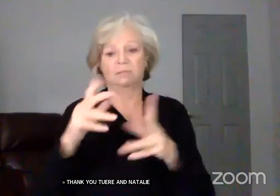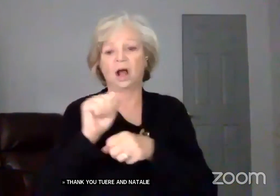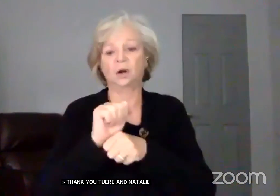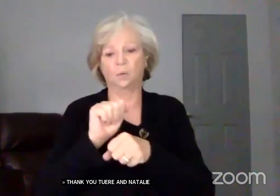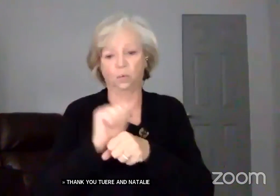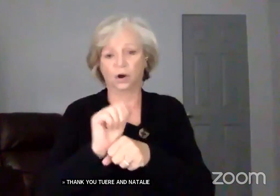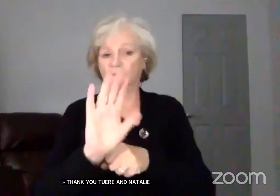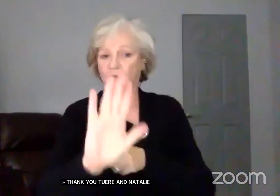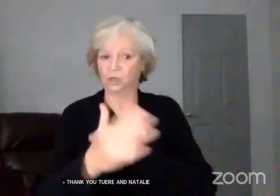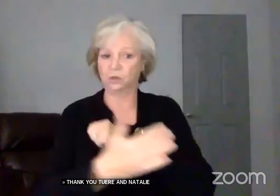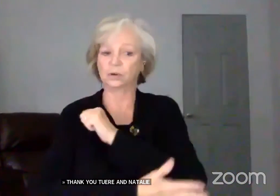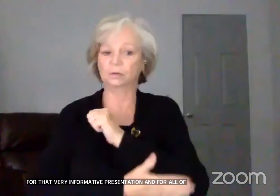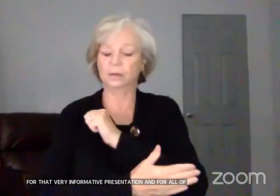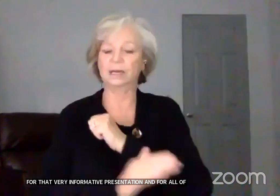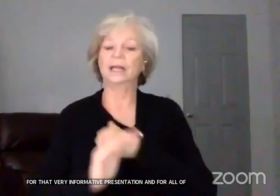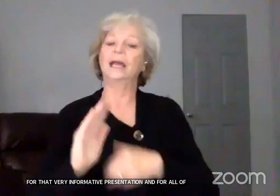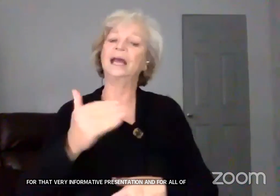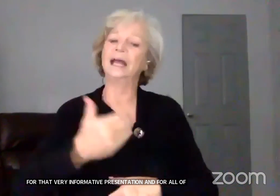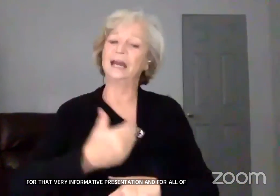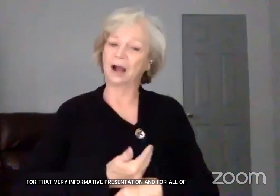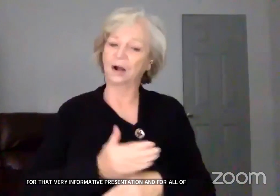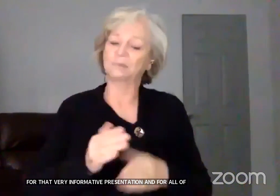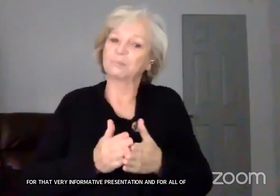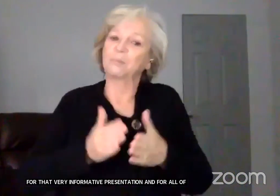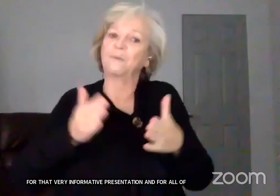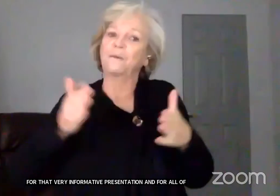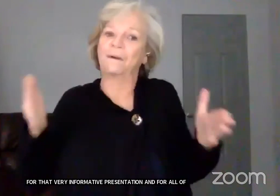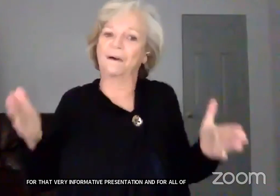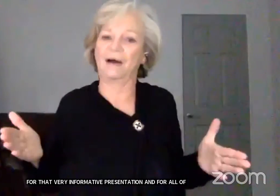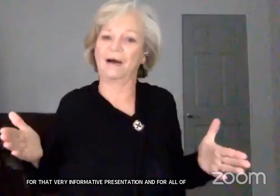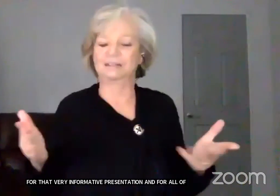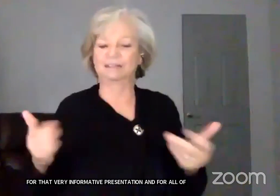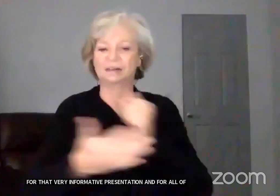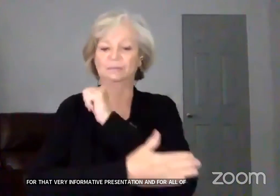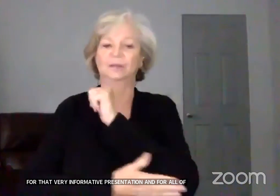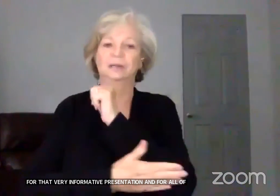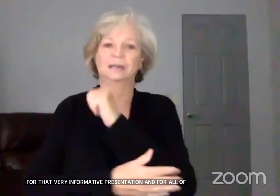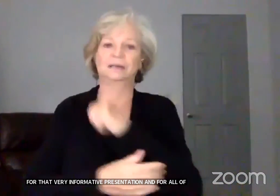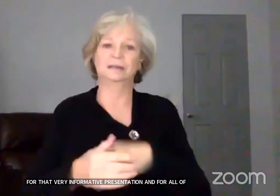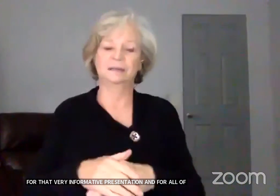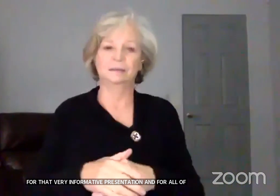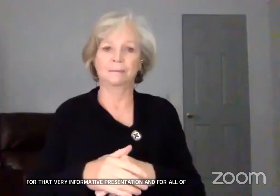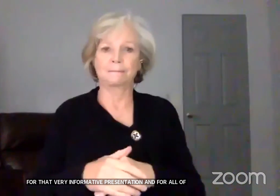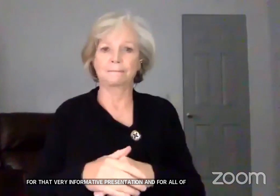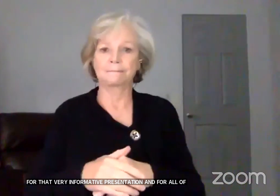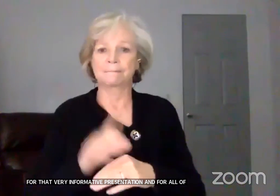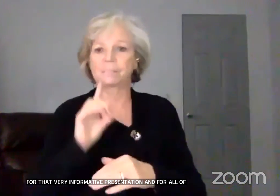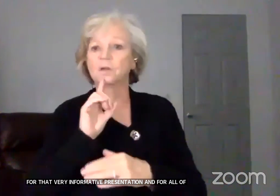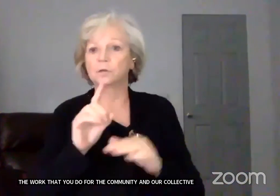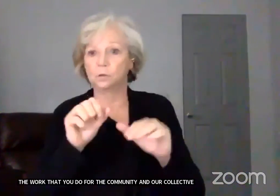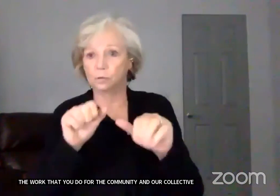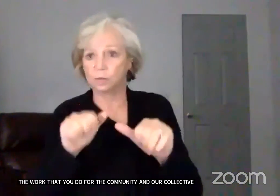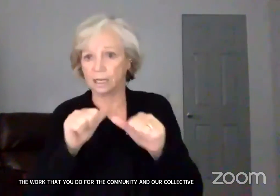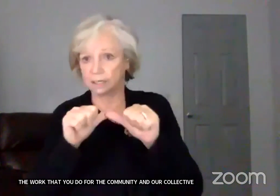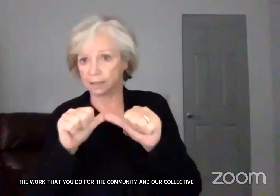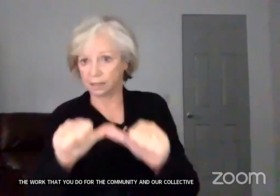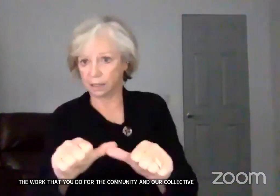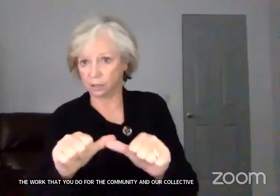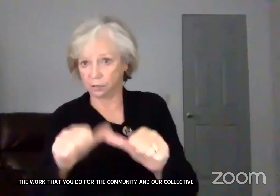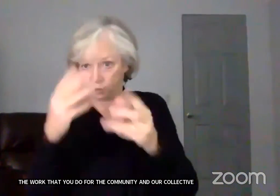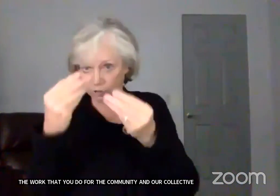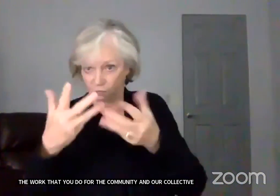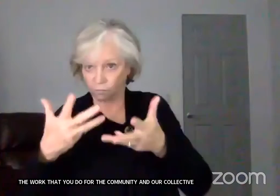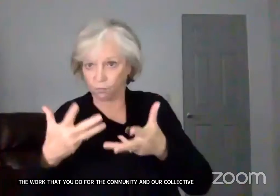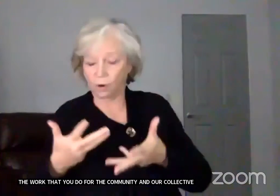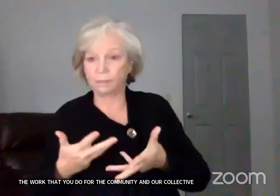for our collective community as well. I'm sure that you can please continue to let us know